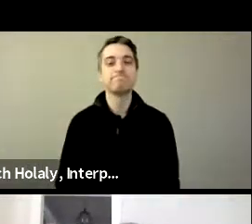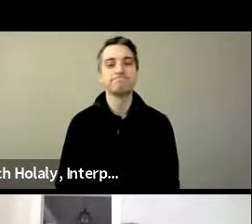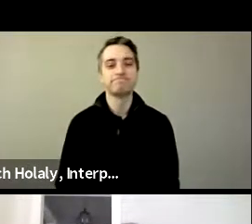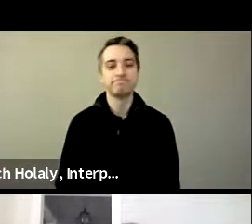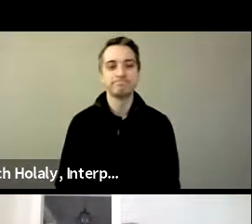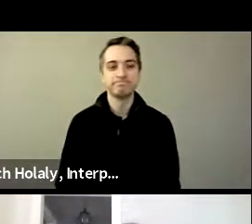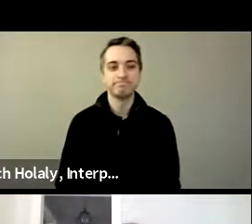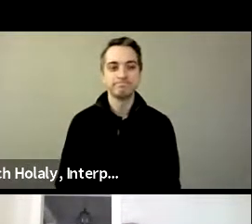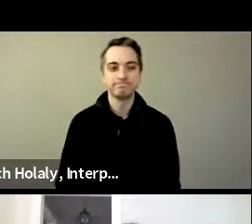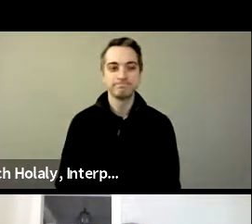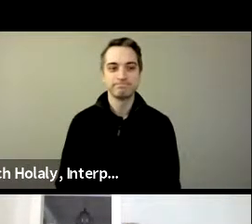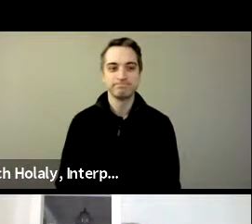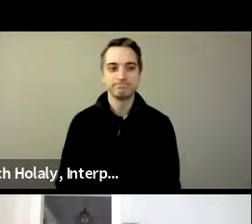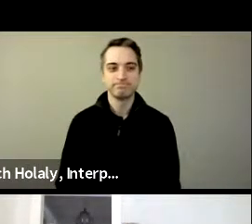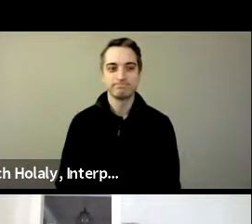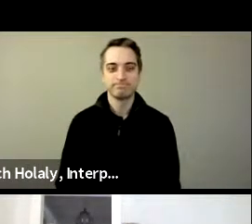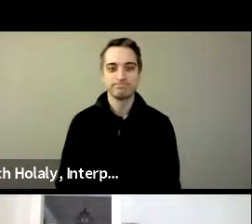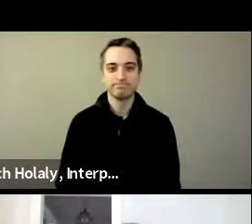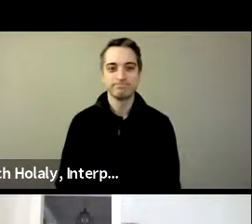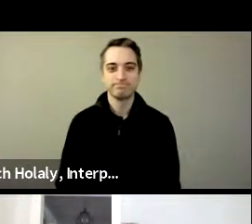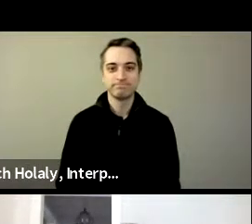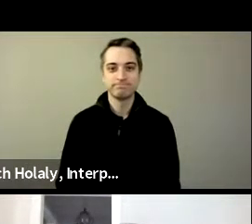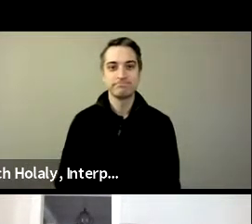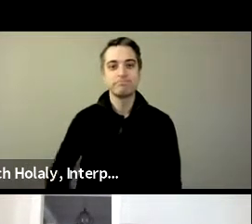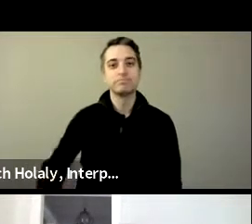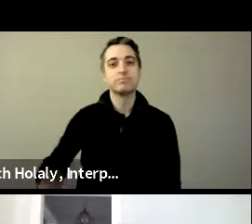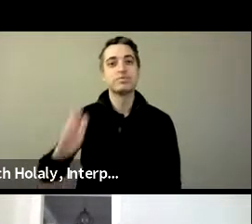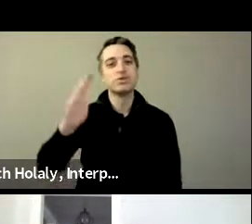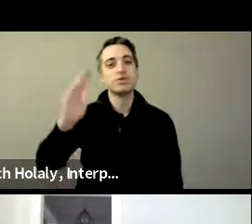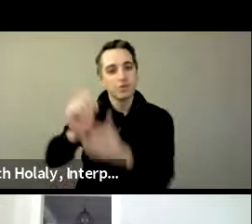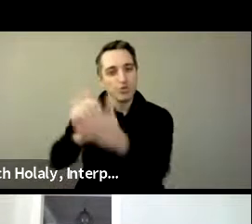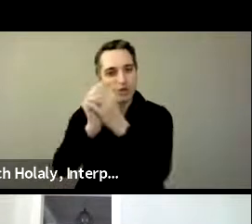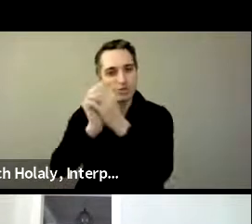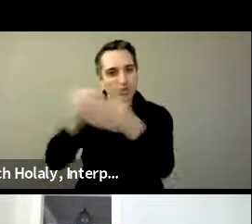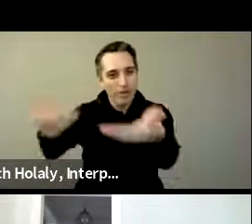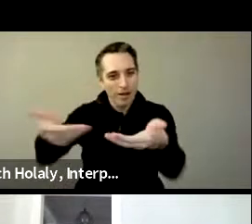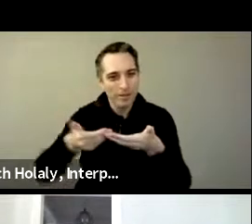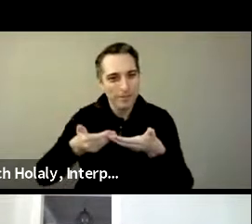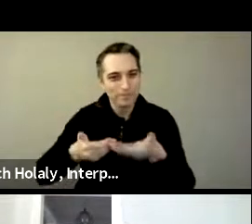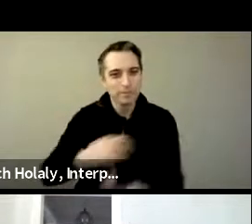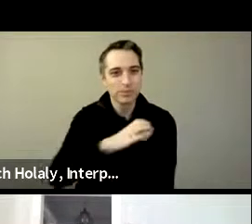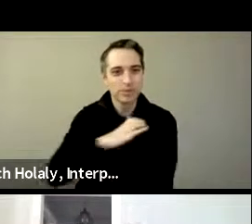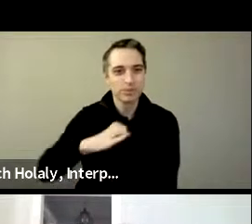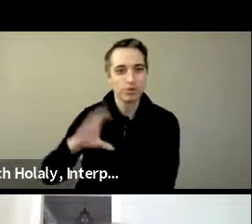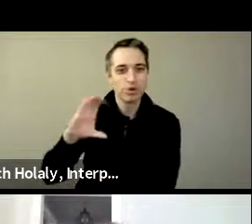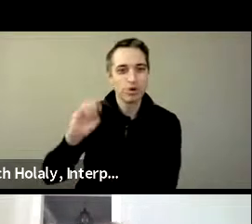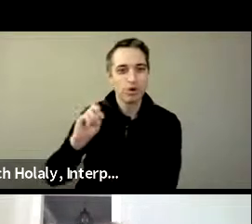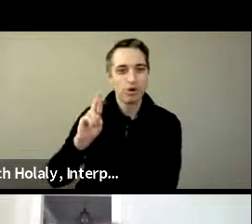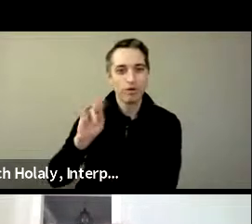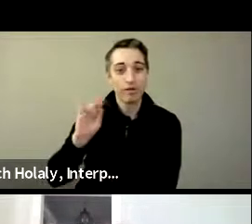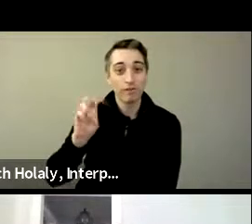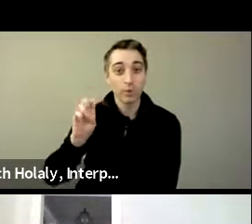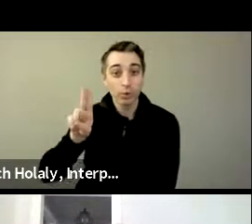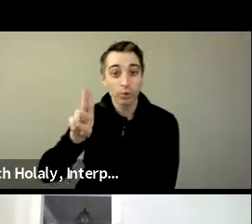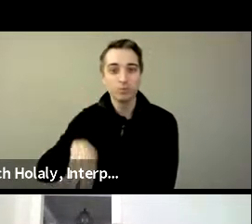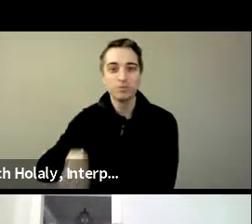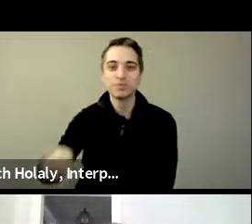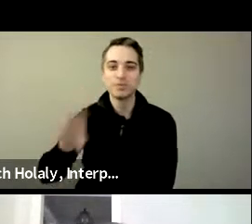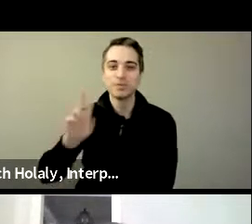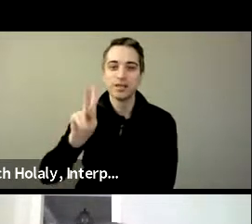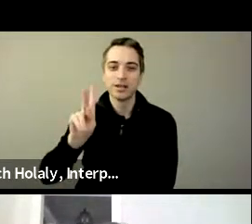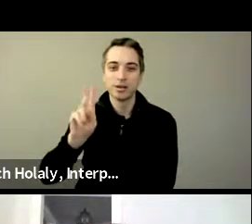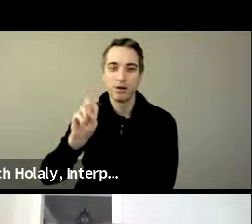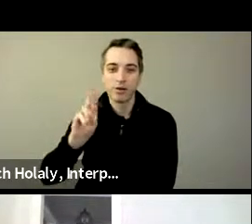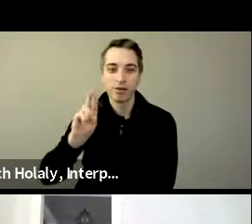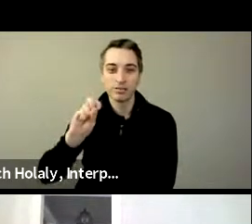Of Michigan Civil Rights Commissioner, best of my ability. Congratulations and welcome, Commissioner Richard Corriveau, Commissioner Anu Cosizarro, and Commissioner Gloria